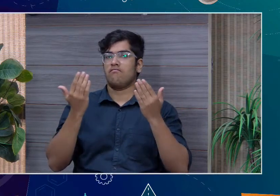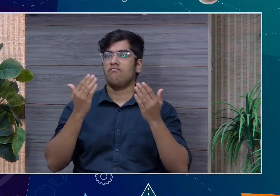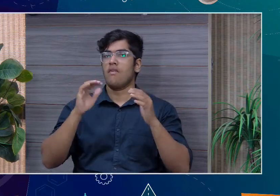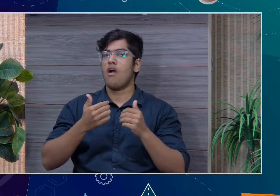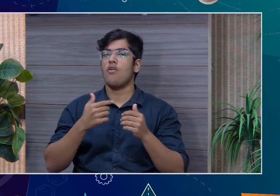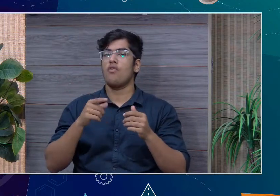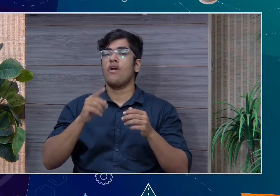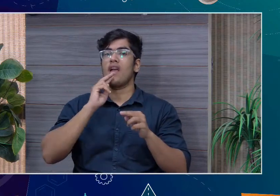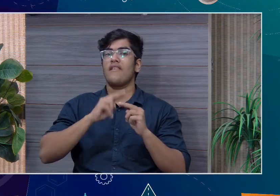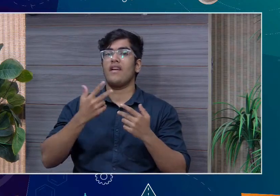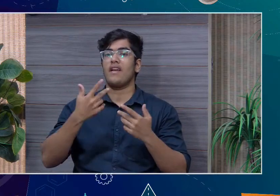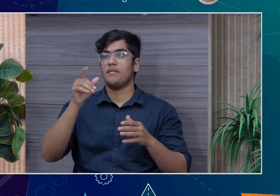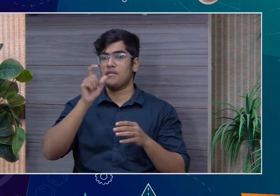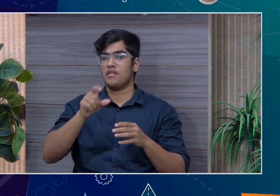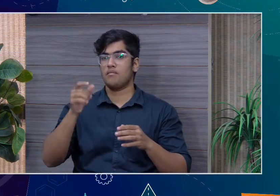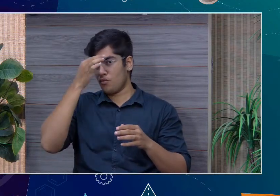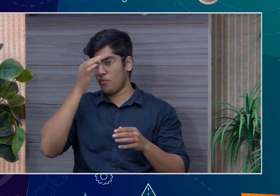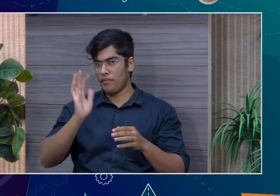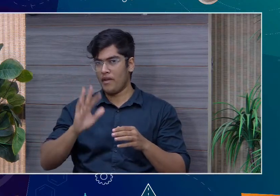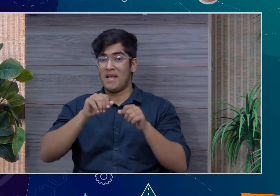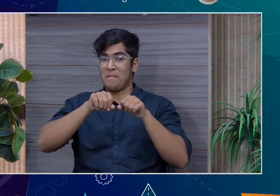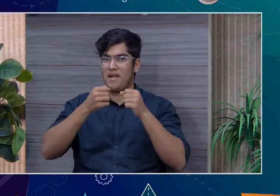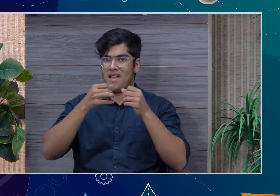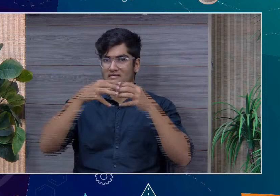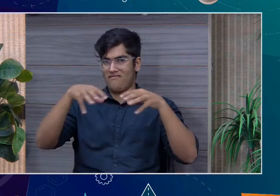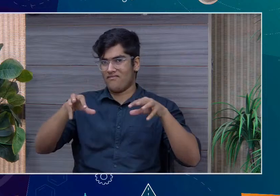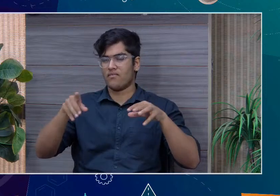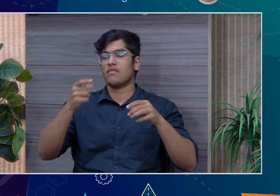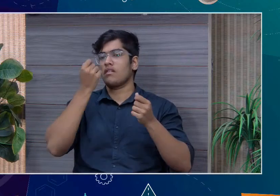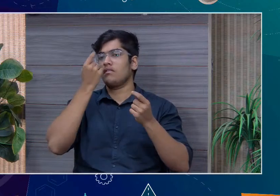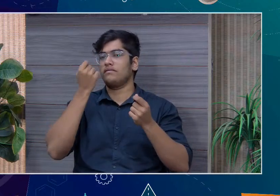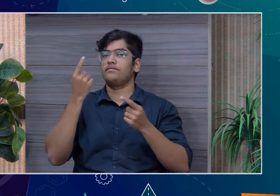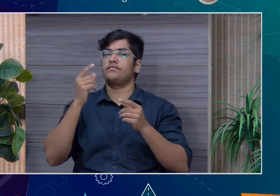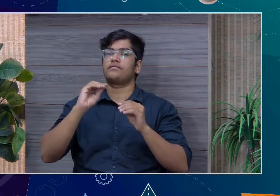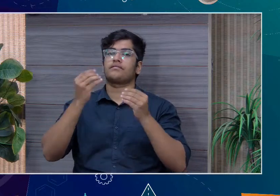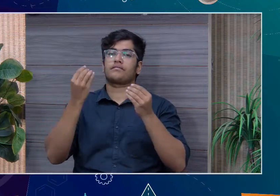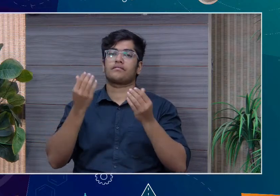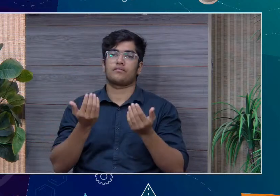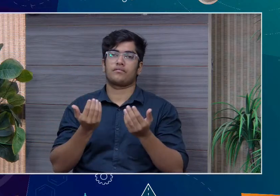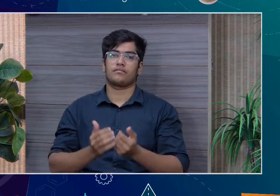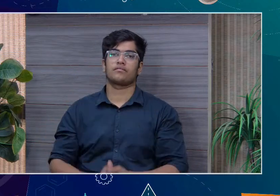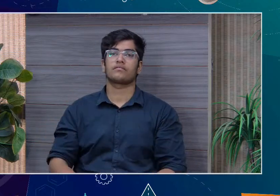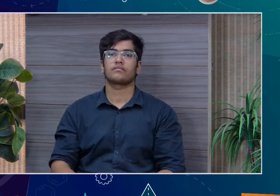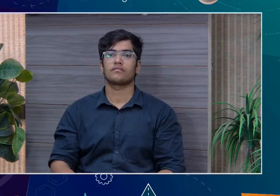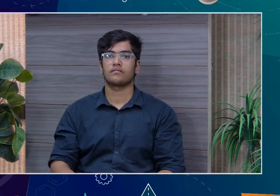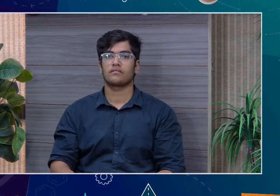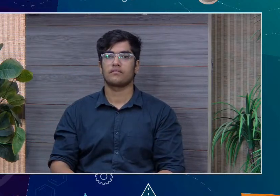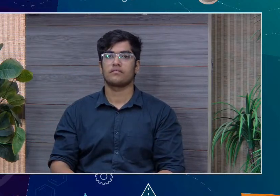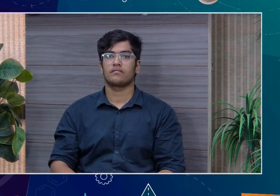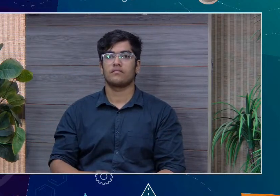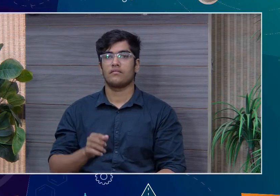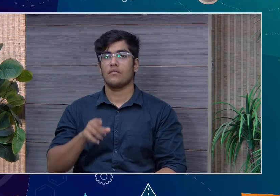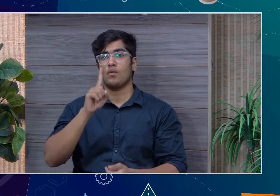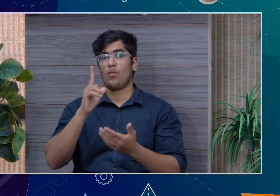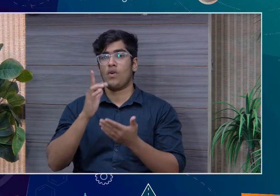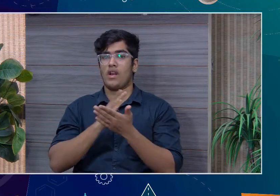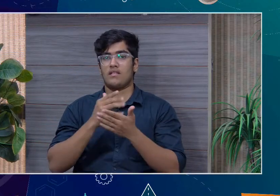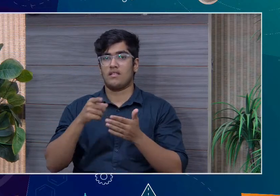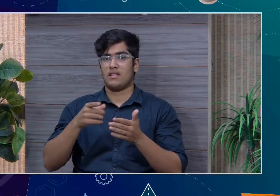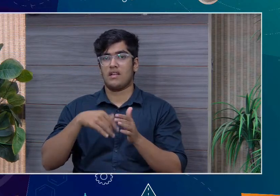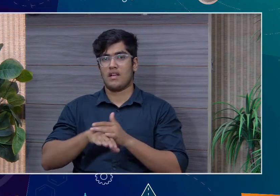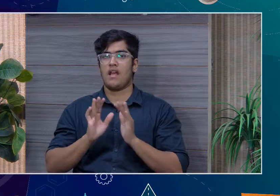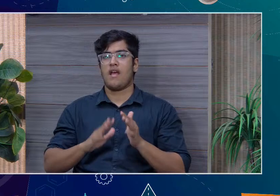the gap between the German pronunciation and the English pronunciation. Okay. So with one lesson, they are actually